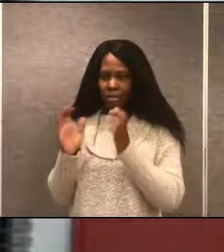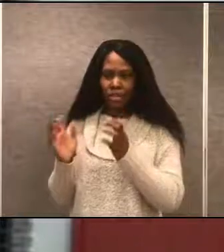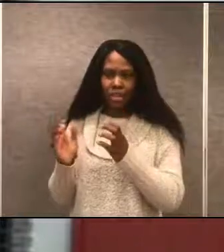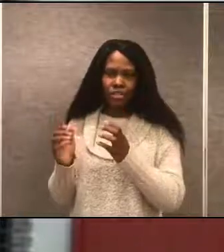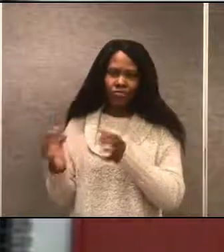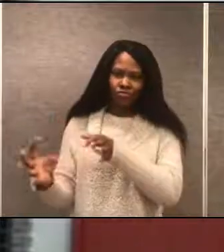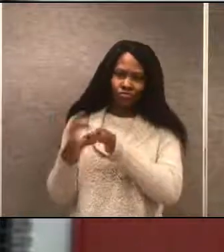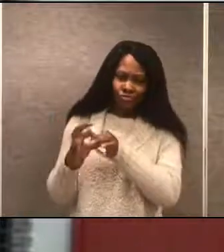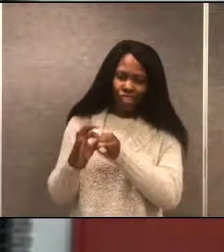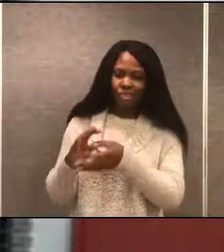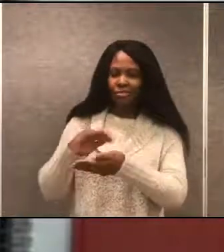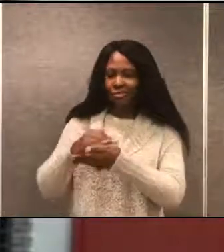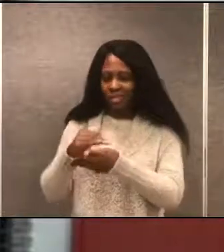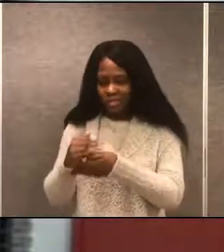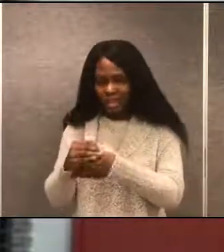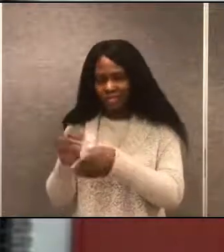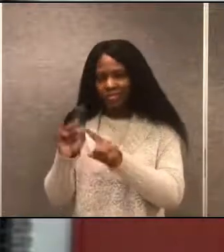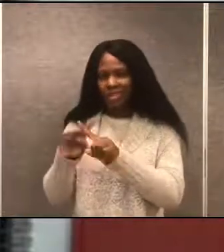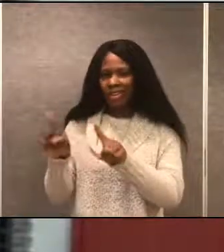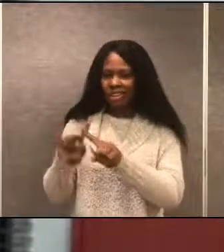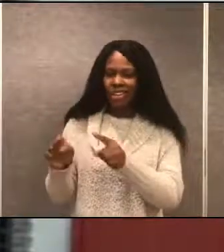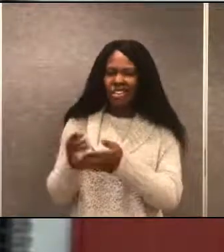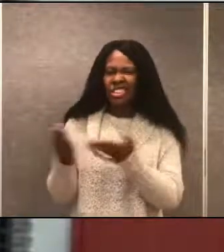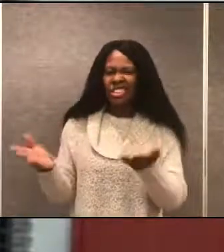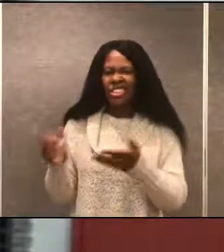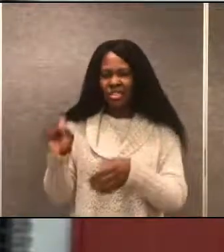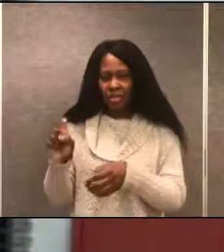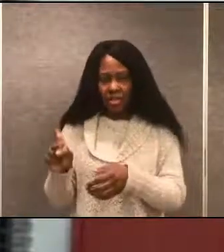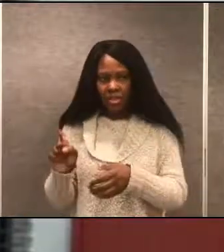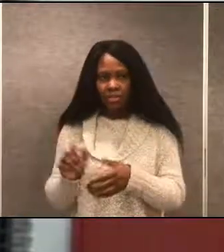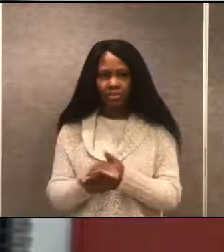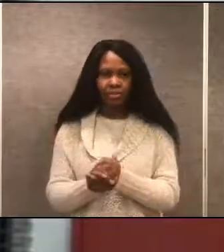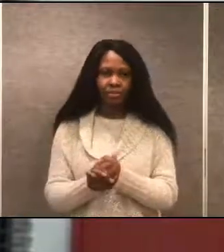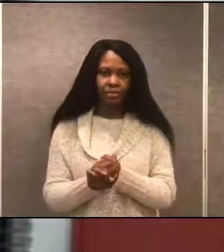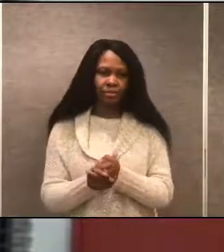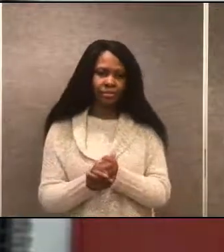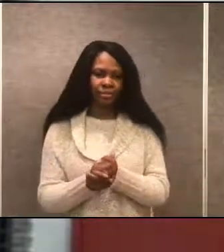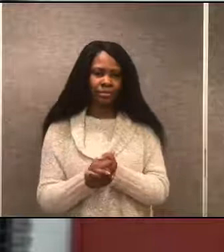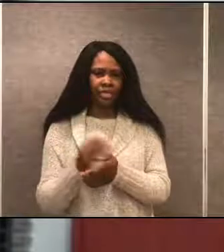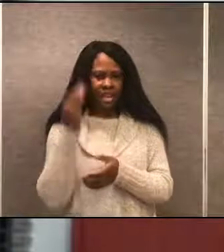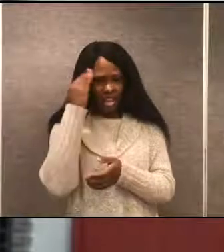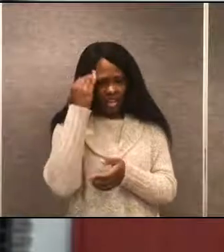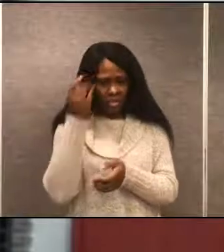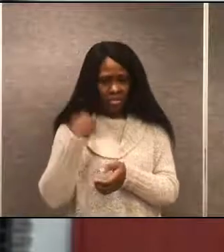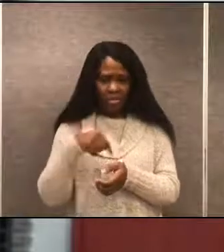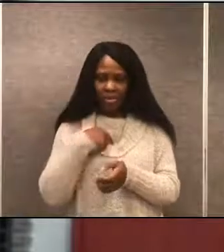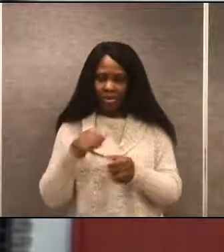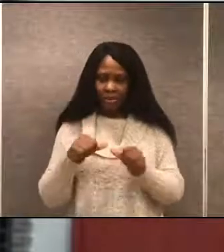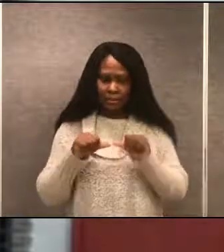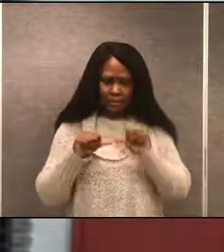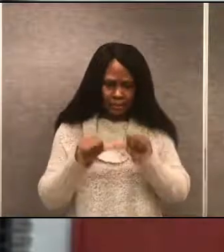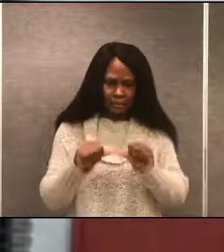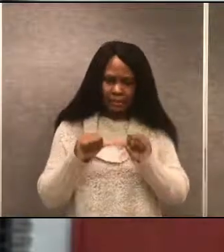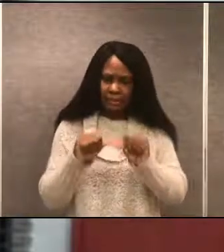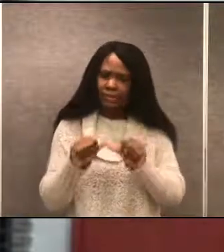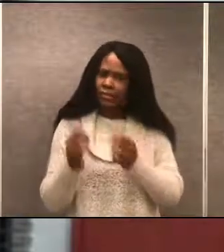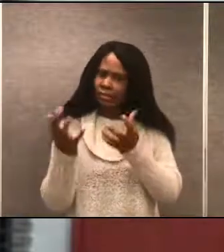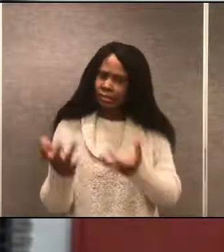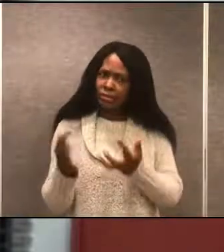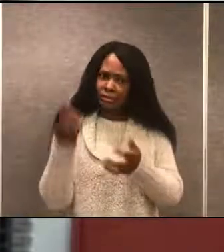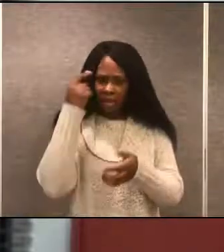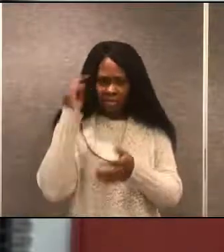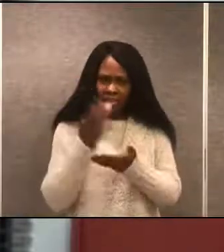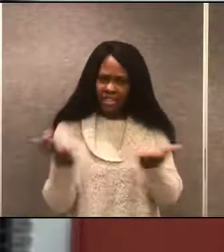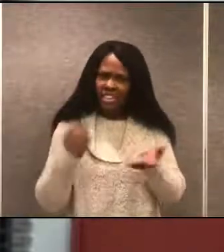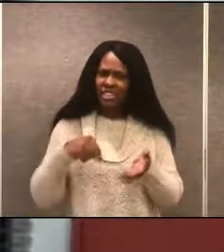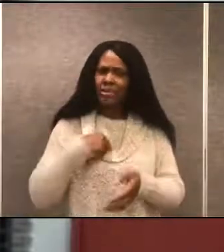the superintendent definitely was adamant about he was going to call the company directly to really talk about the disgrace that this is,